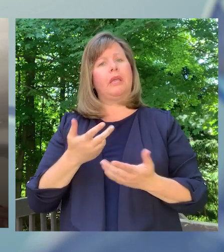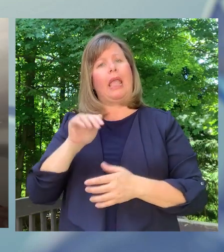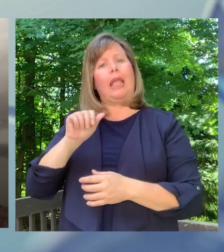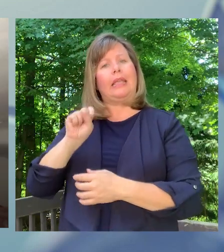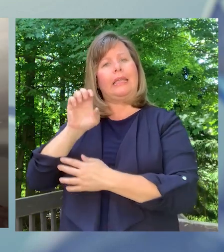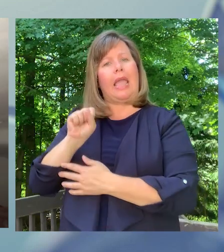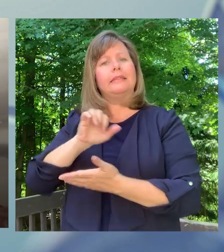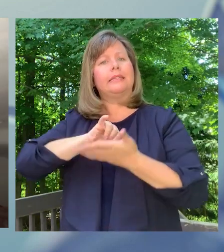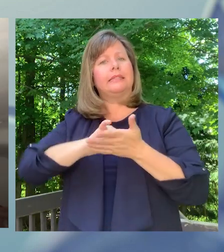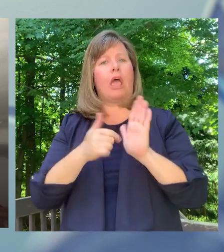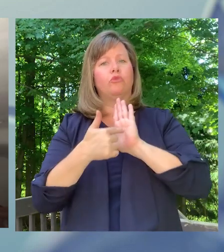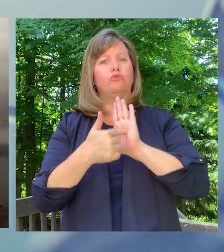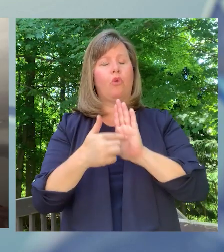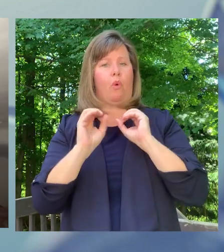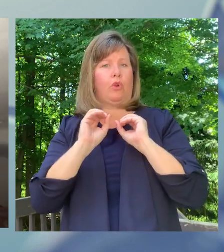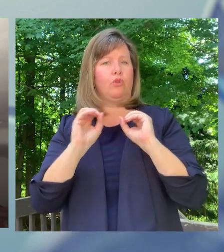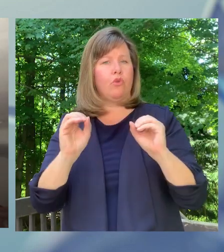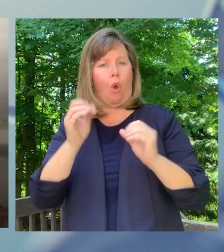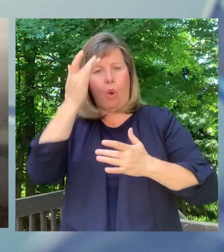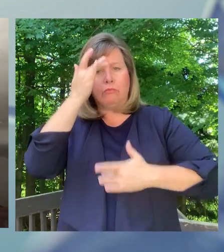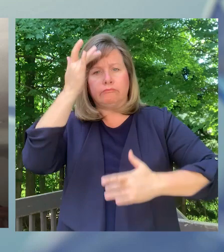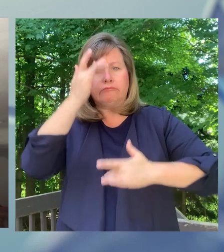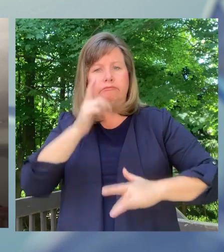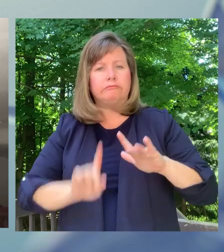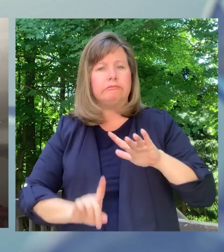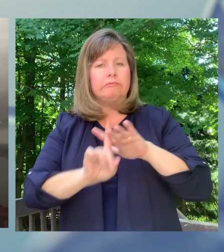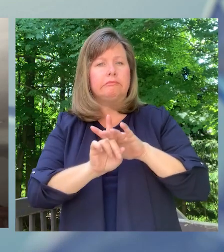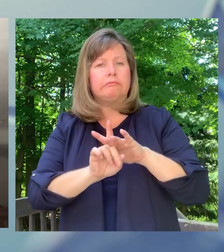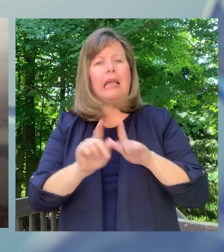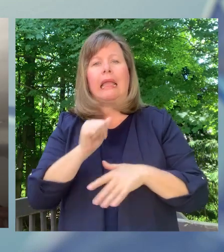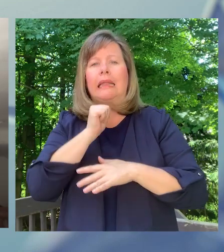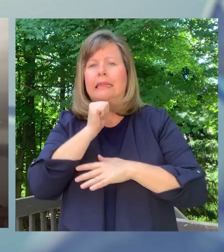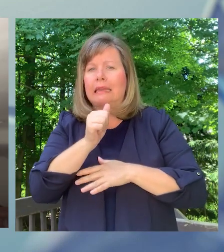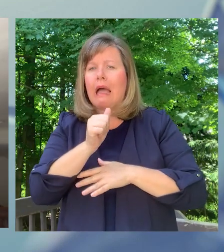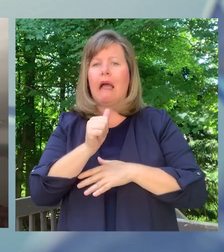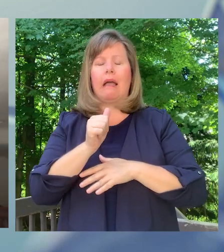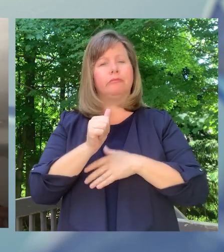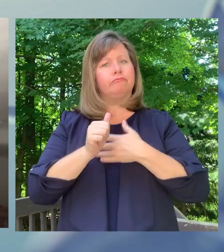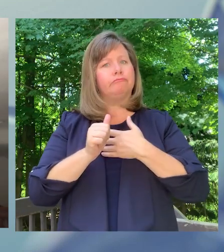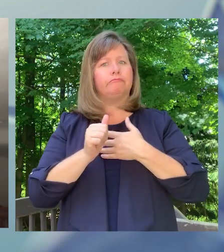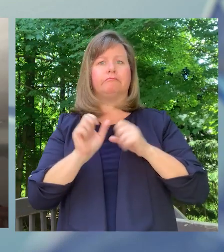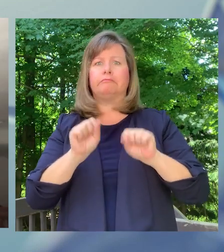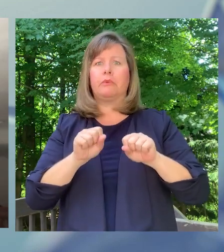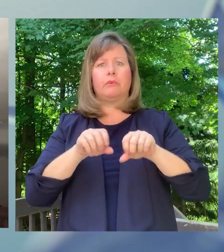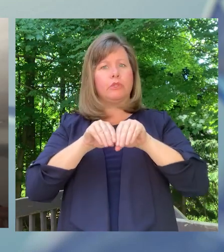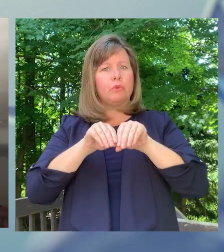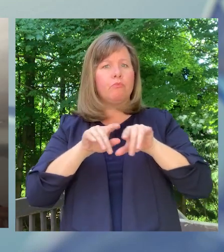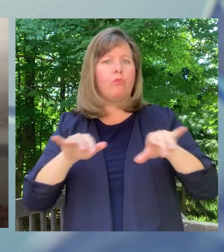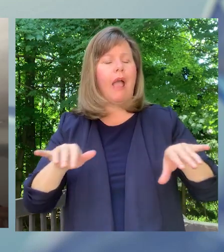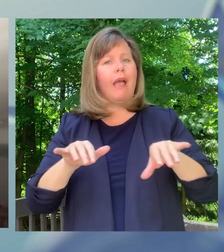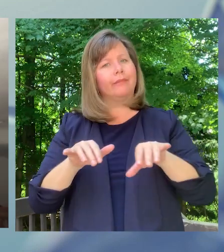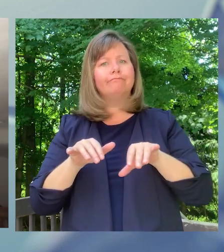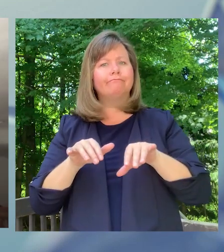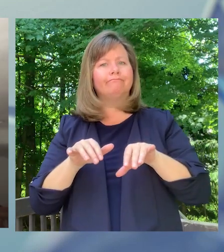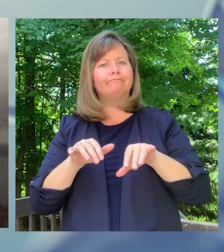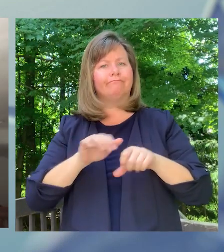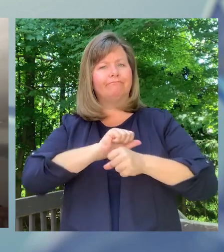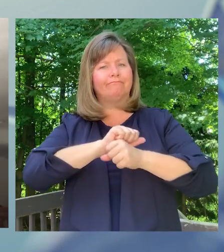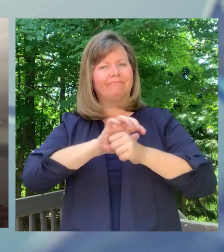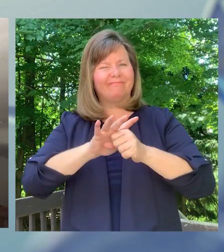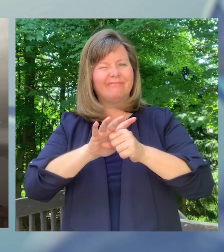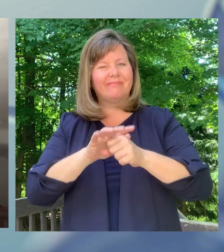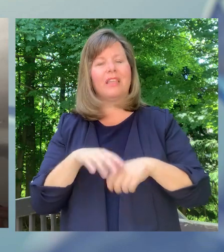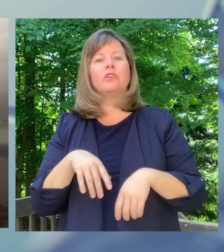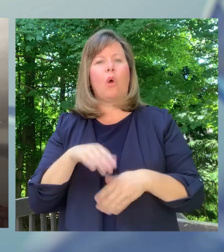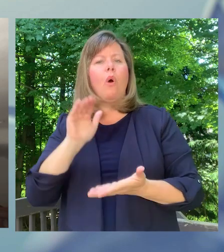very low risk to spread to others. And there wasn't a whole lot of context or clarification provided at that time.